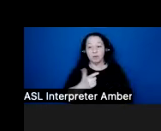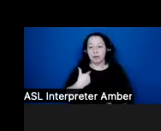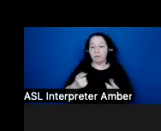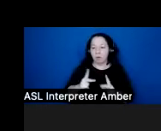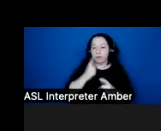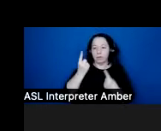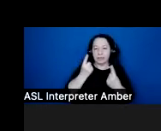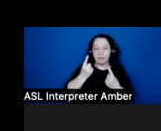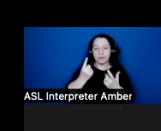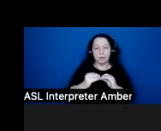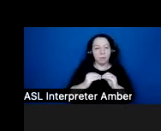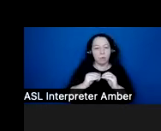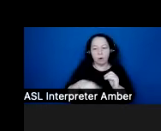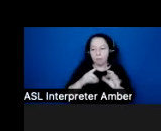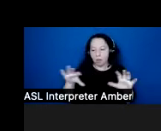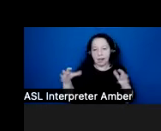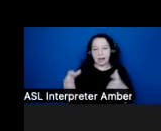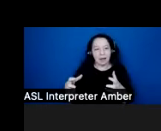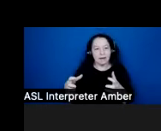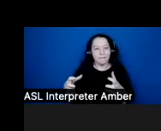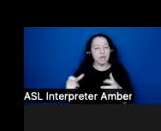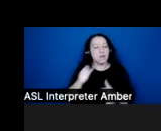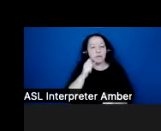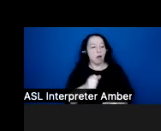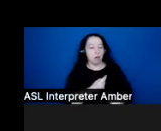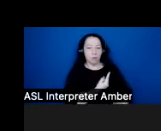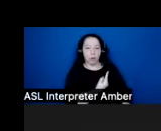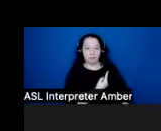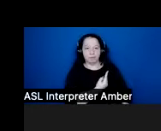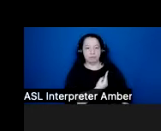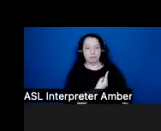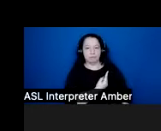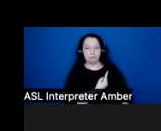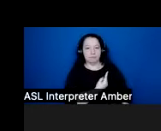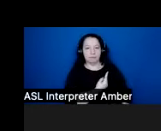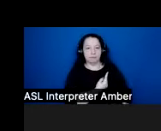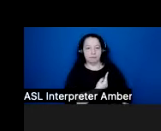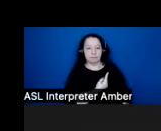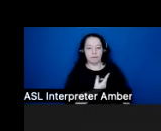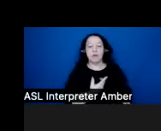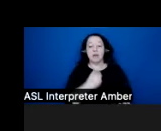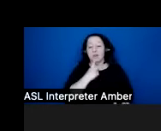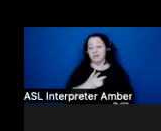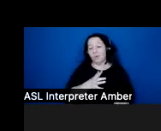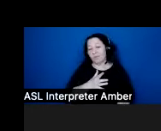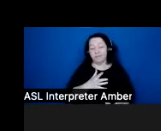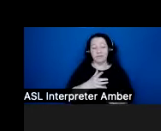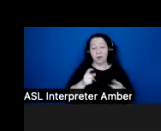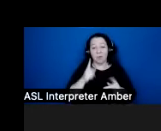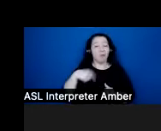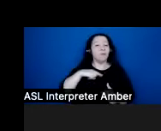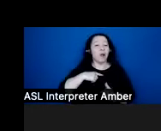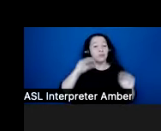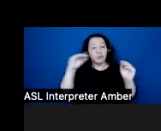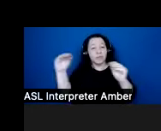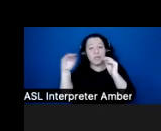about the collective, and not the individual, and that this is sort of an opportunity for us to teach folks